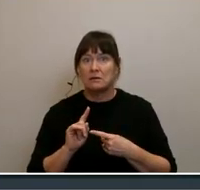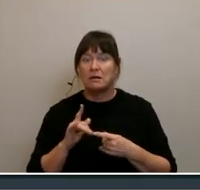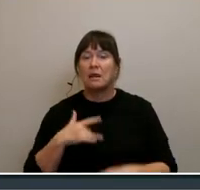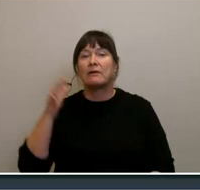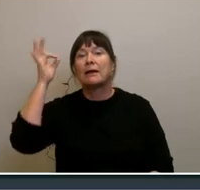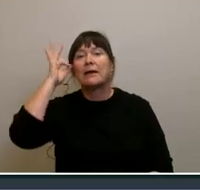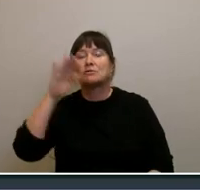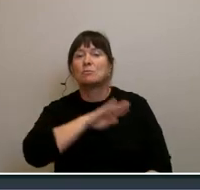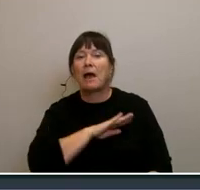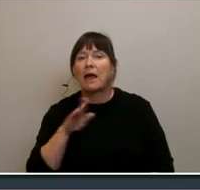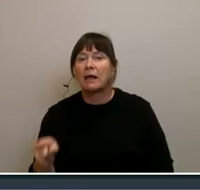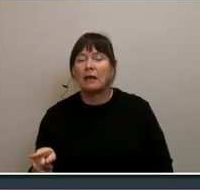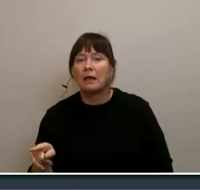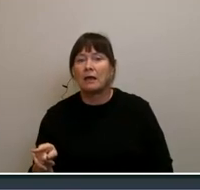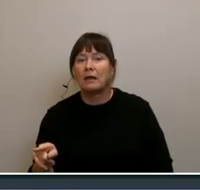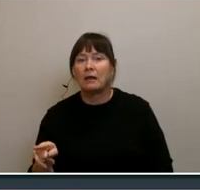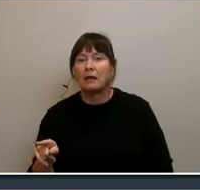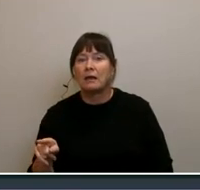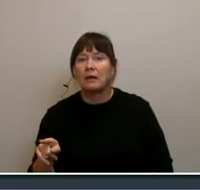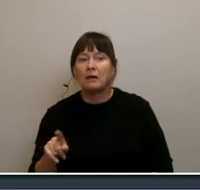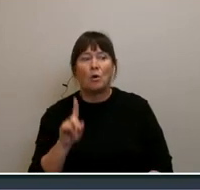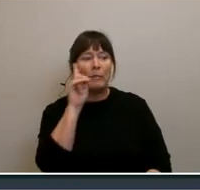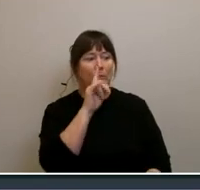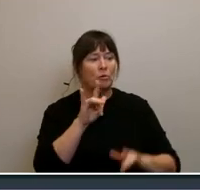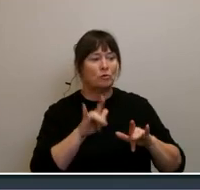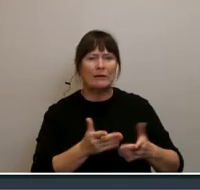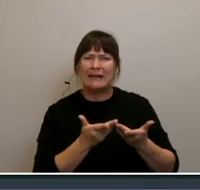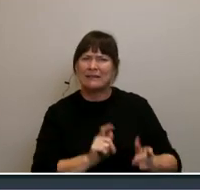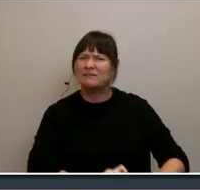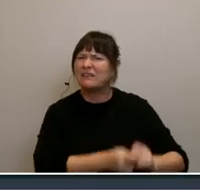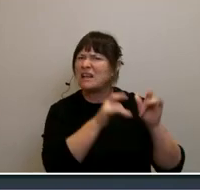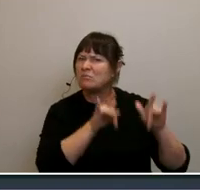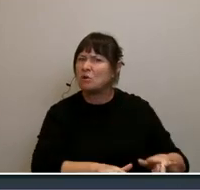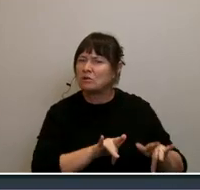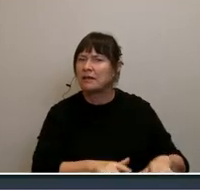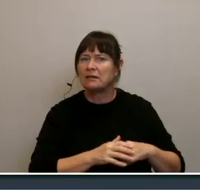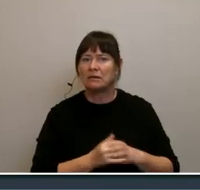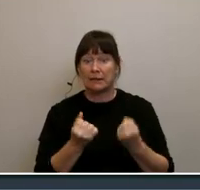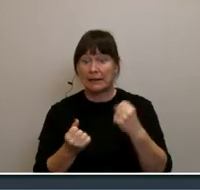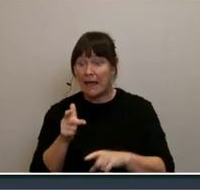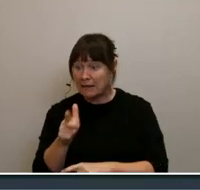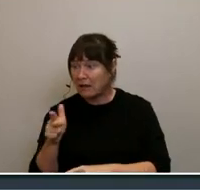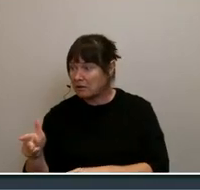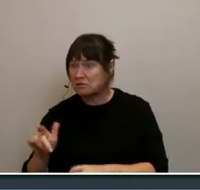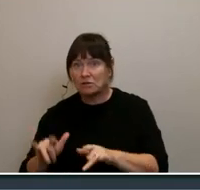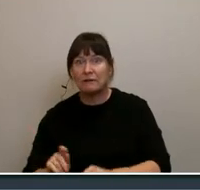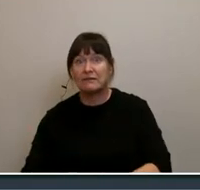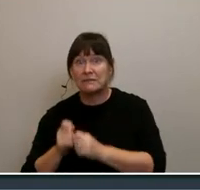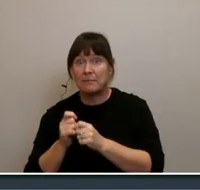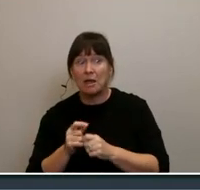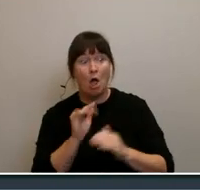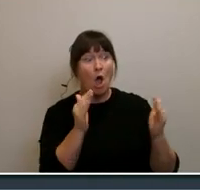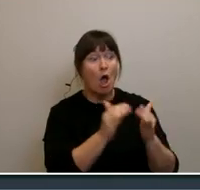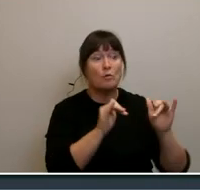people who cannot get their kitchens fixed, their garages fixed, etc., and their homes